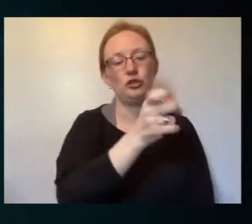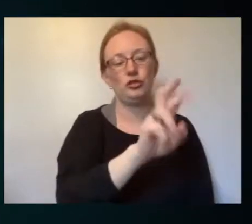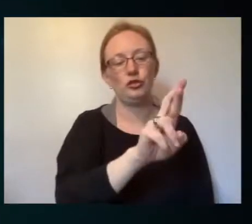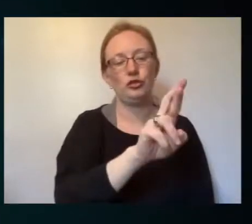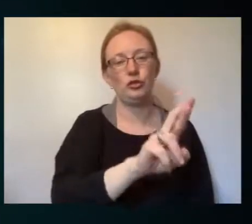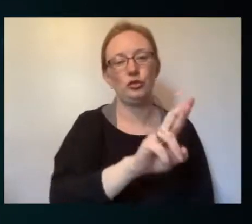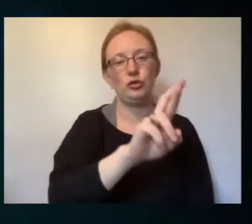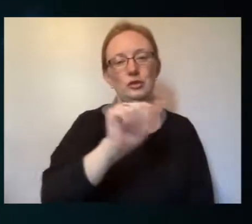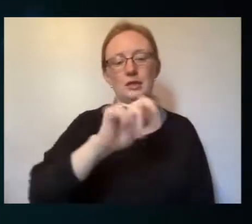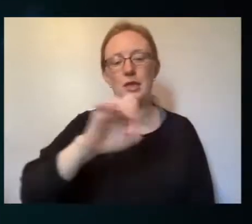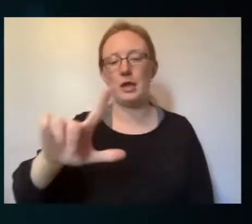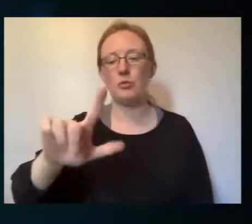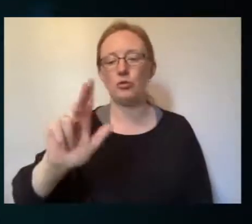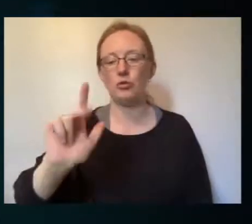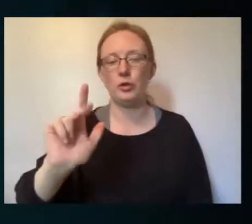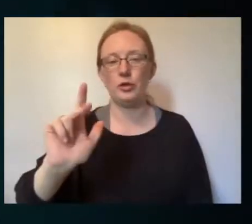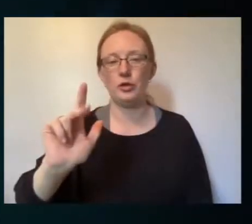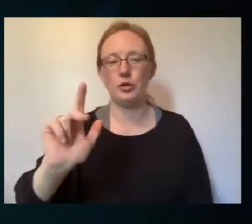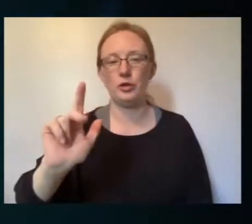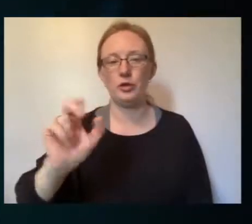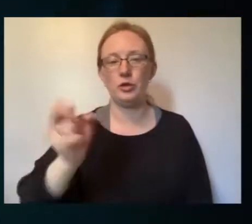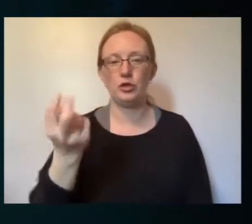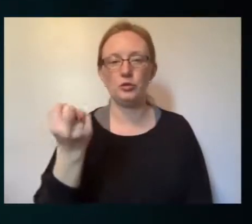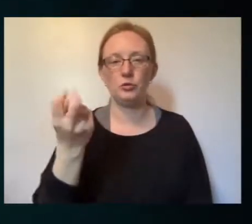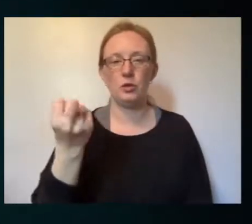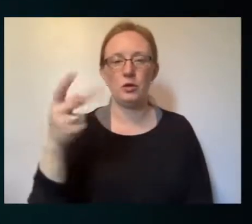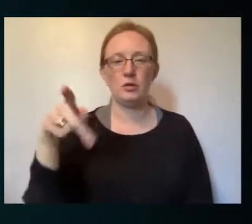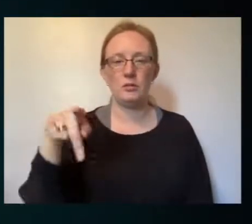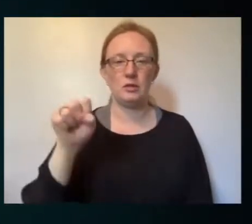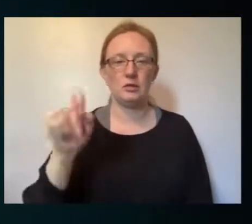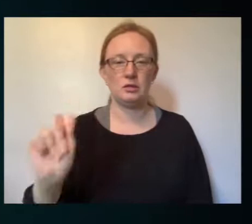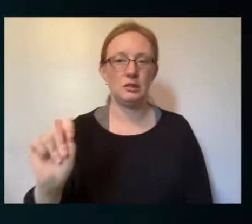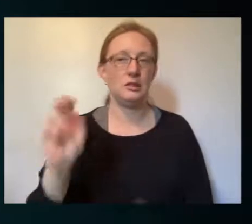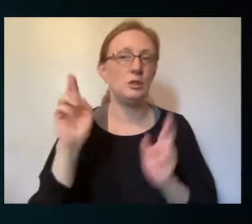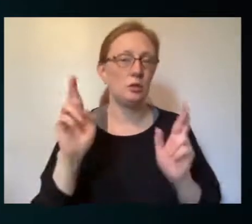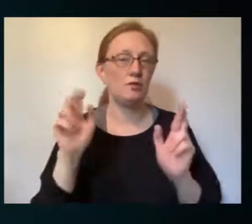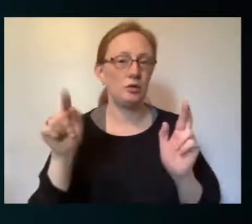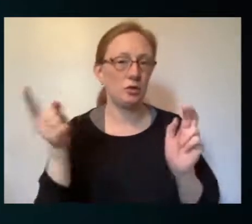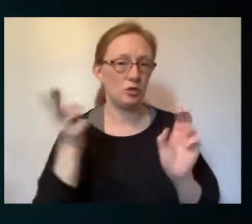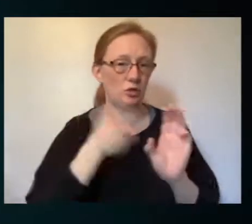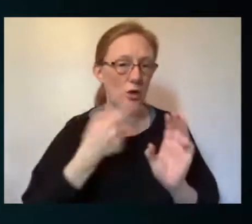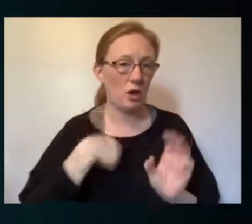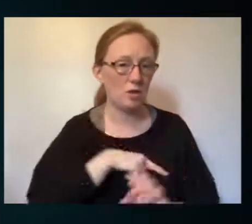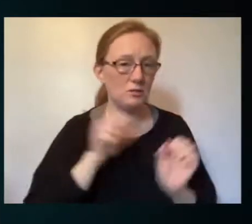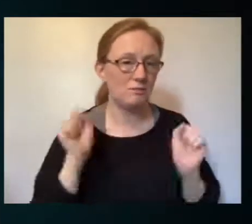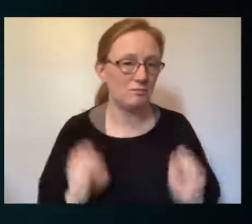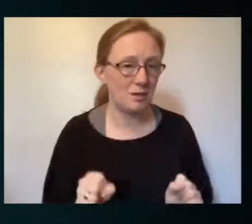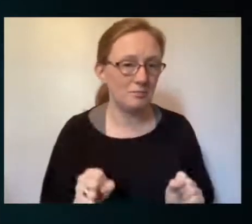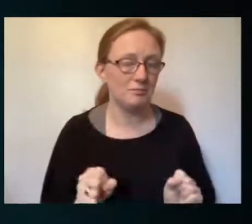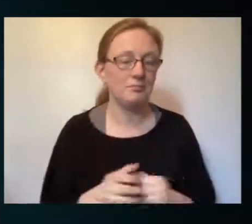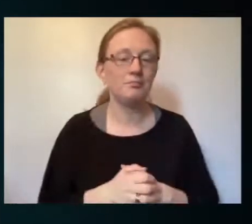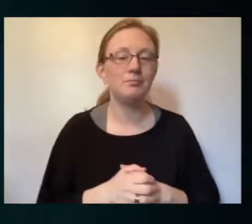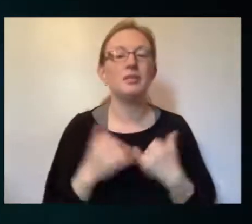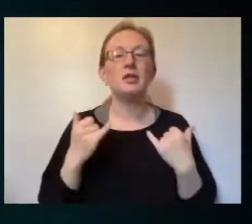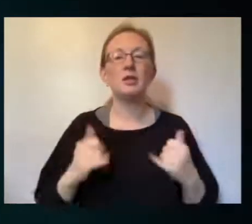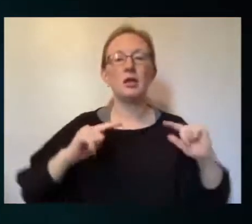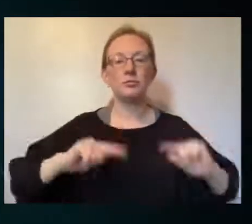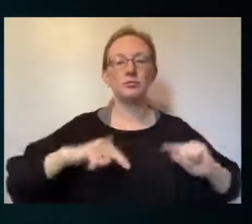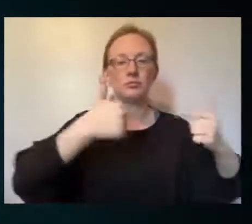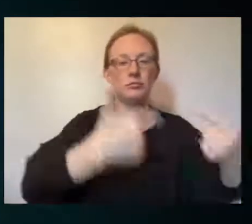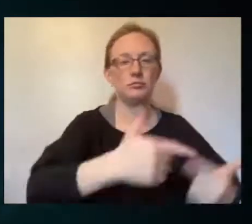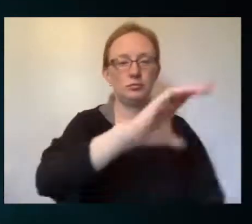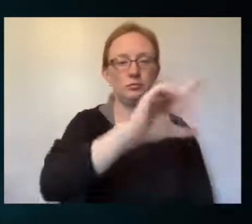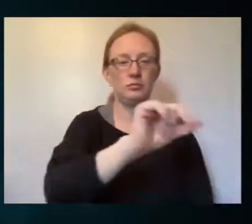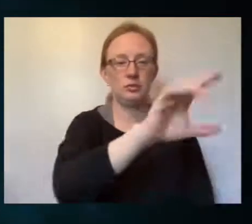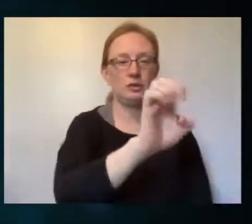at 12 p.m. PST. We hope you can join us. With that, we will turn the session to Kale, our